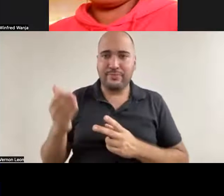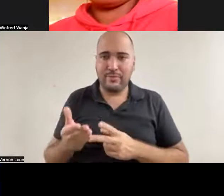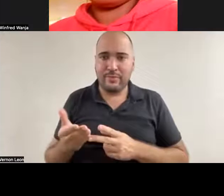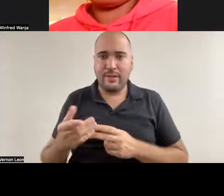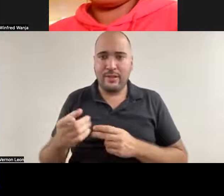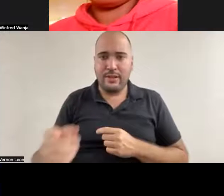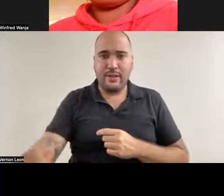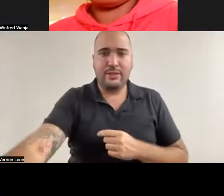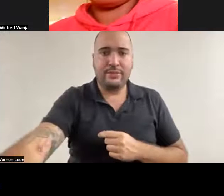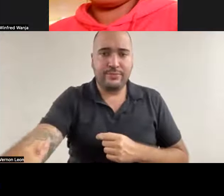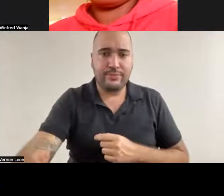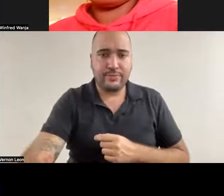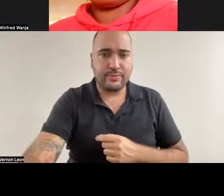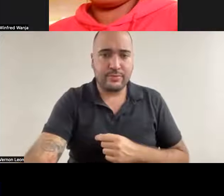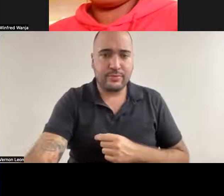um,